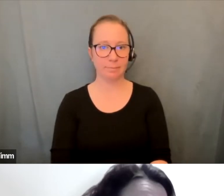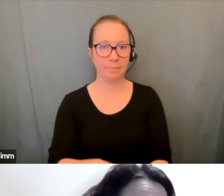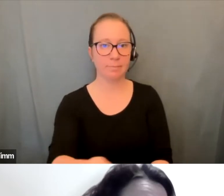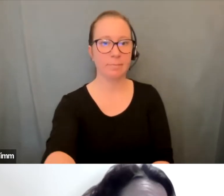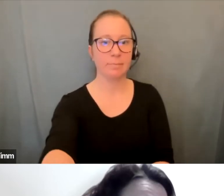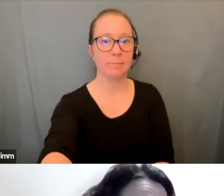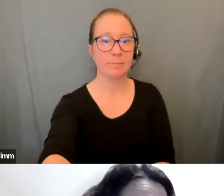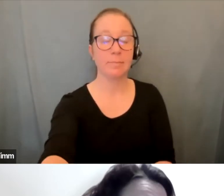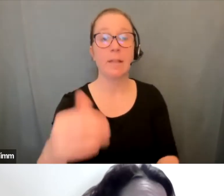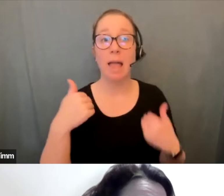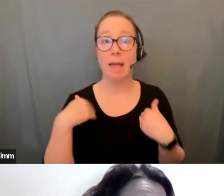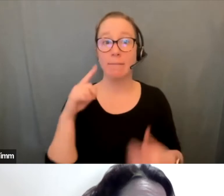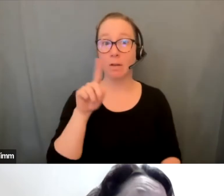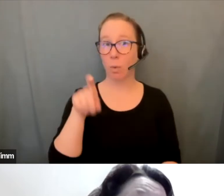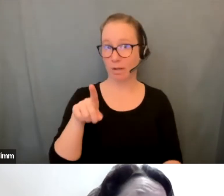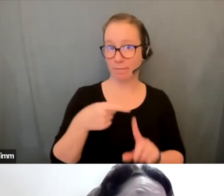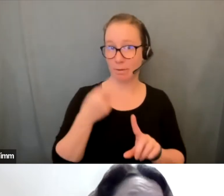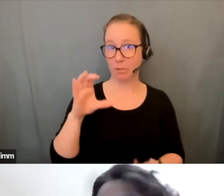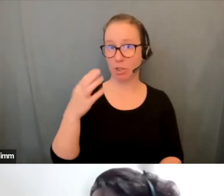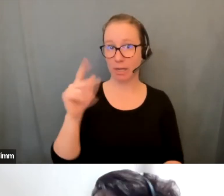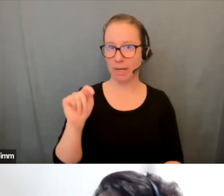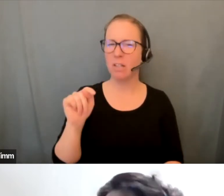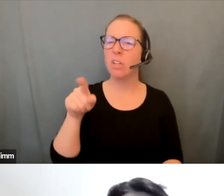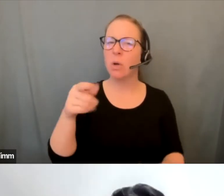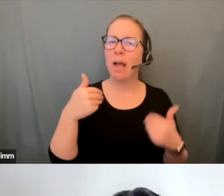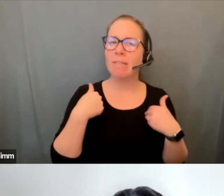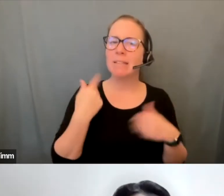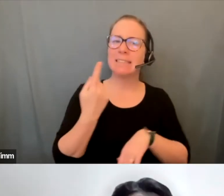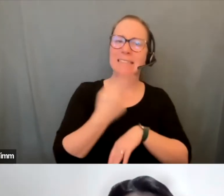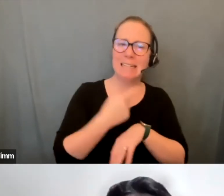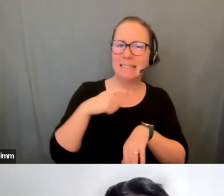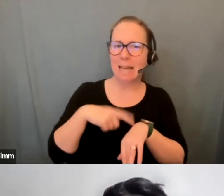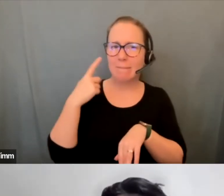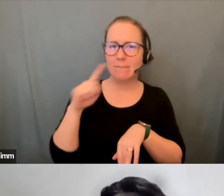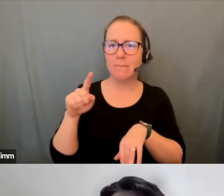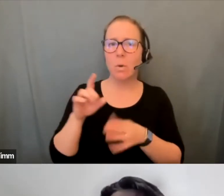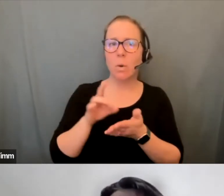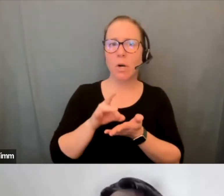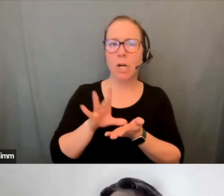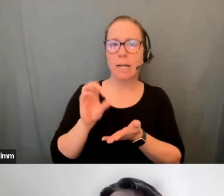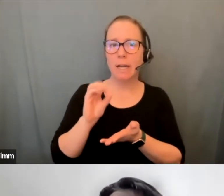So here's a question in the chat. Do you have a date and a time for the kickoff?